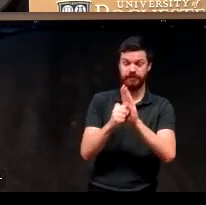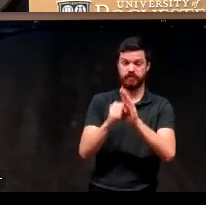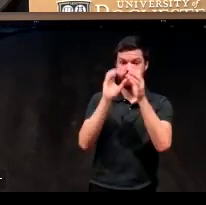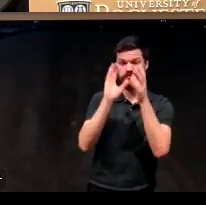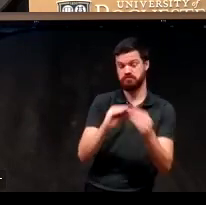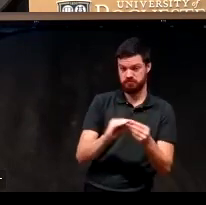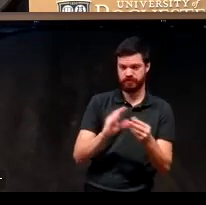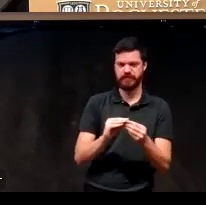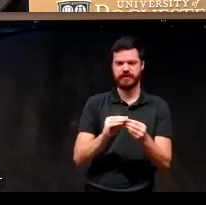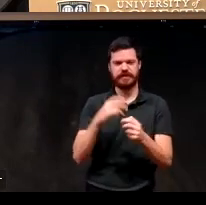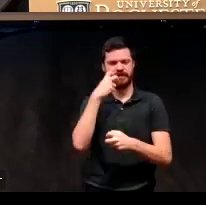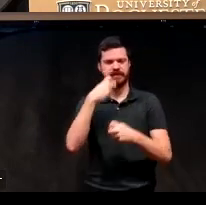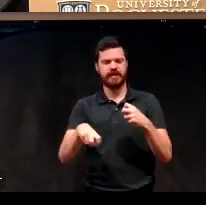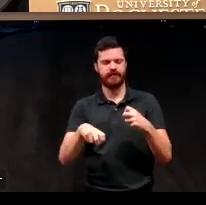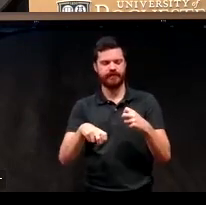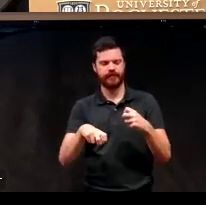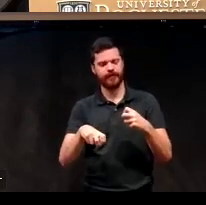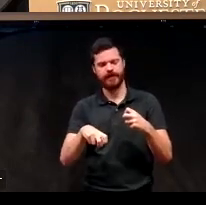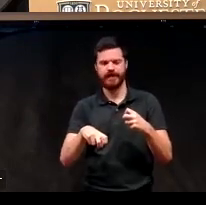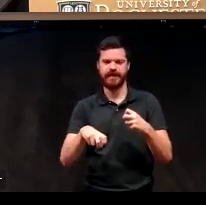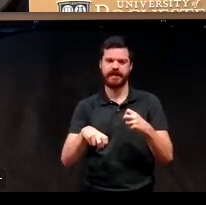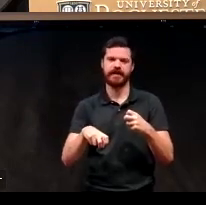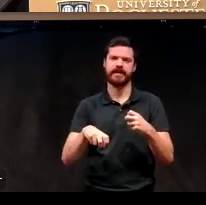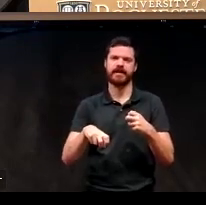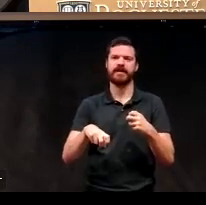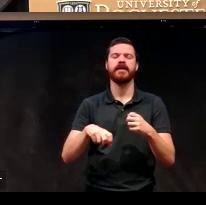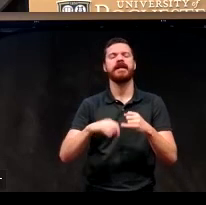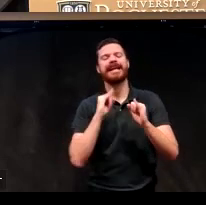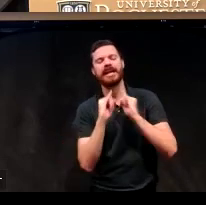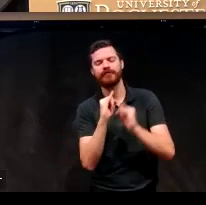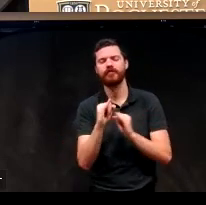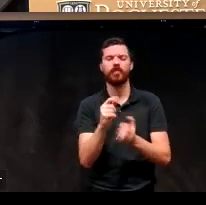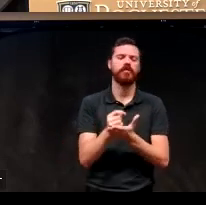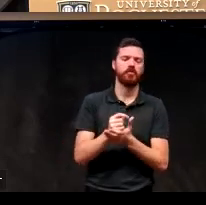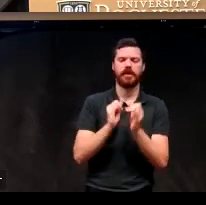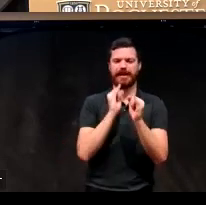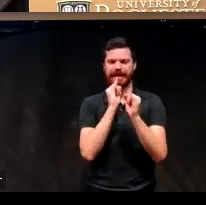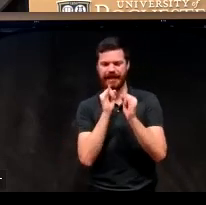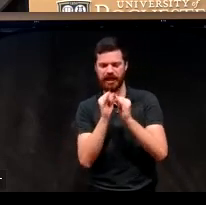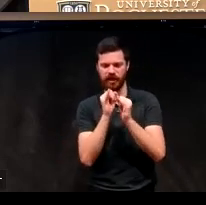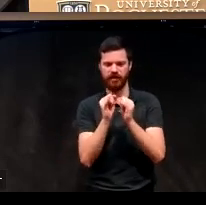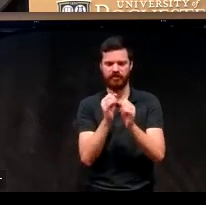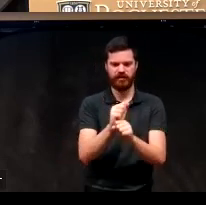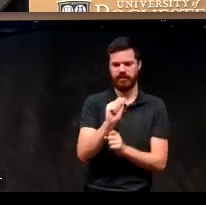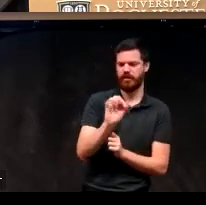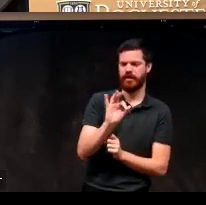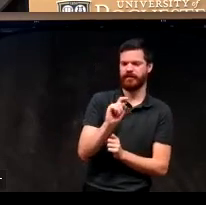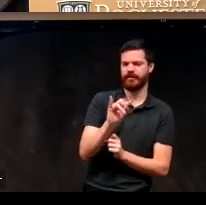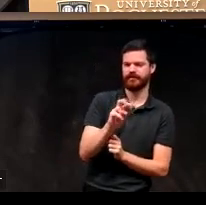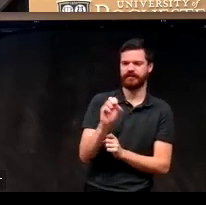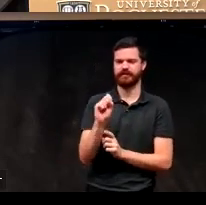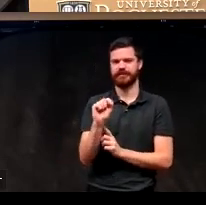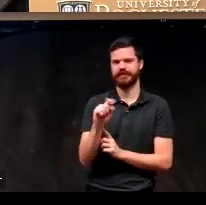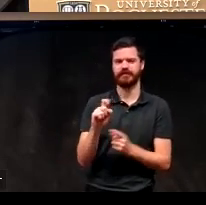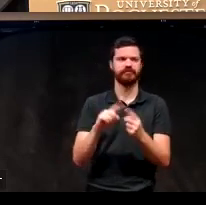be tough to get into, in terms of aspects of the interview or the therapeutic interview, getting at affective states and